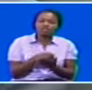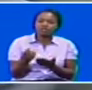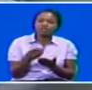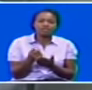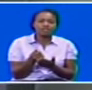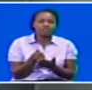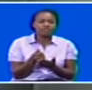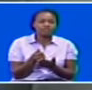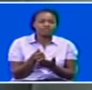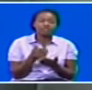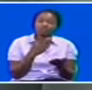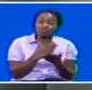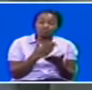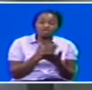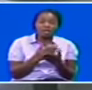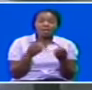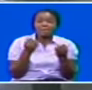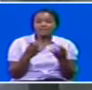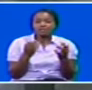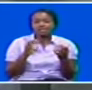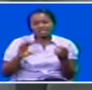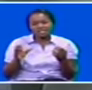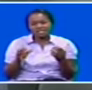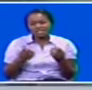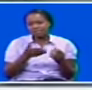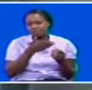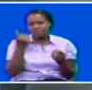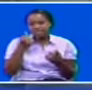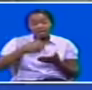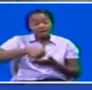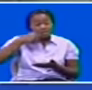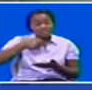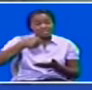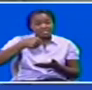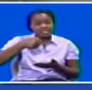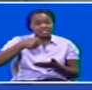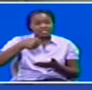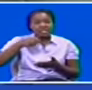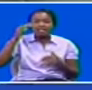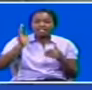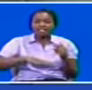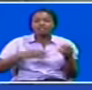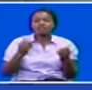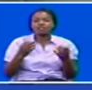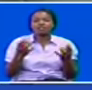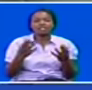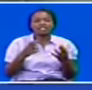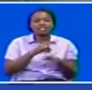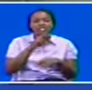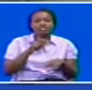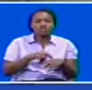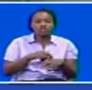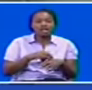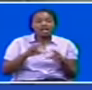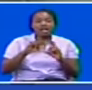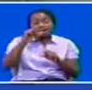In fact, most counties have a better budget absorption than many national government ministries and